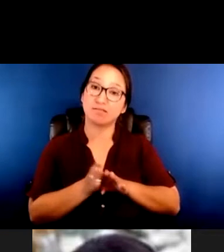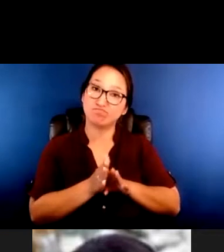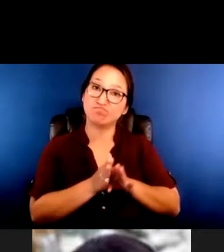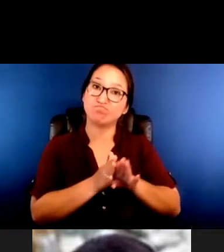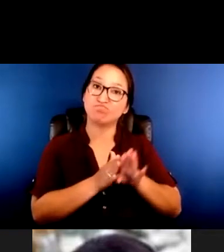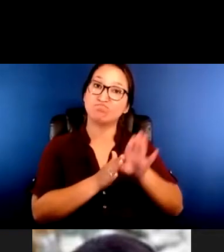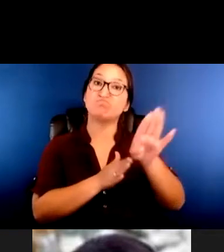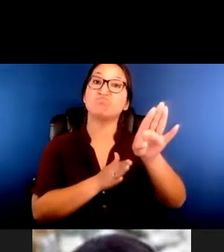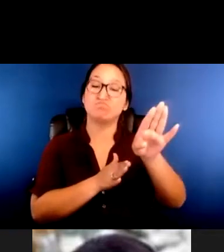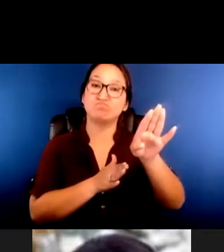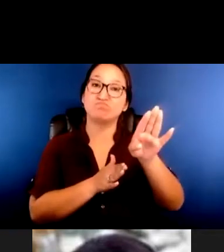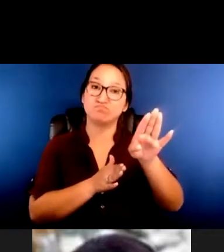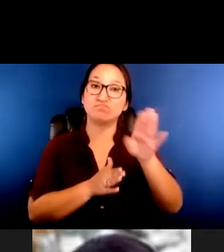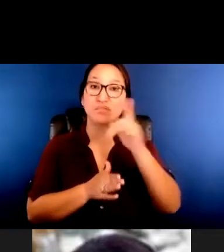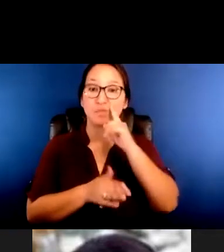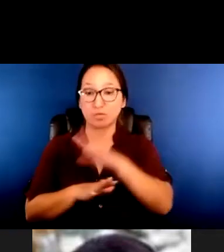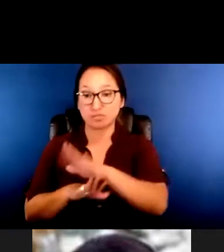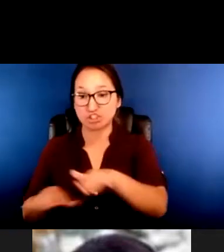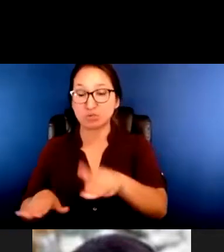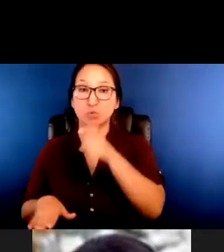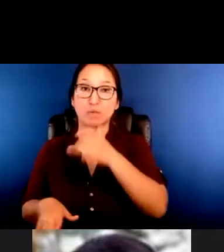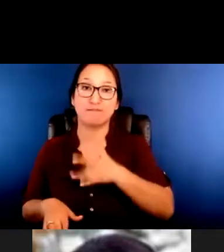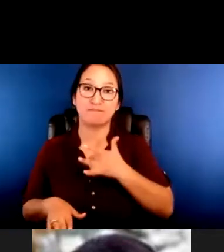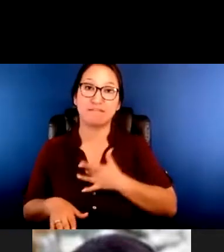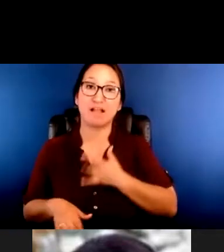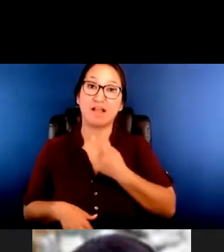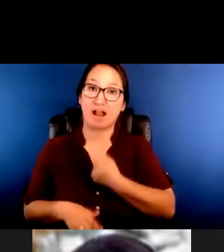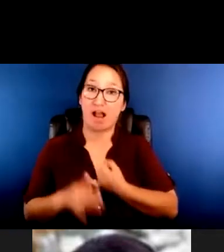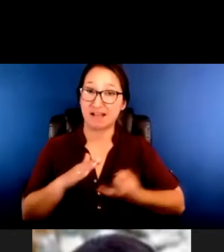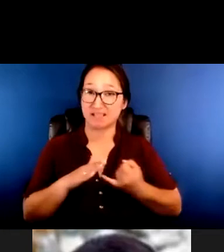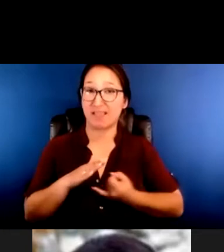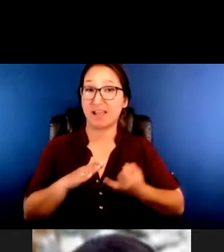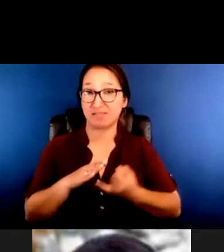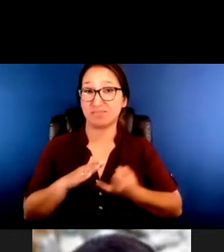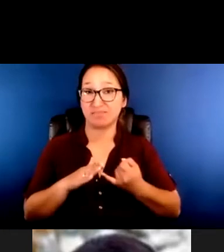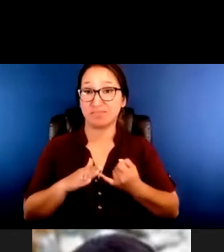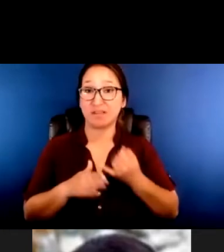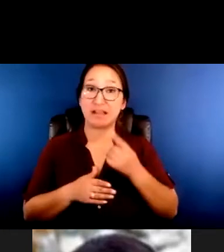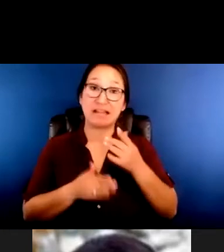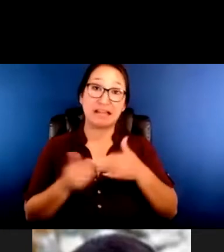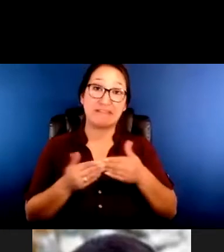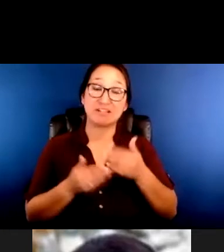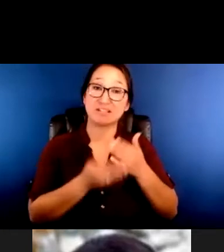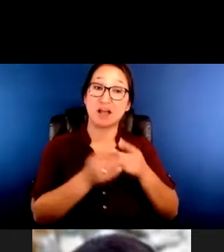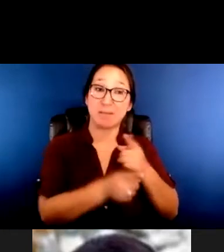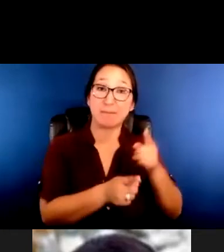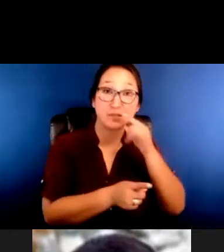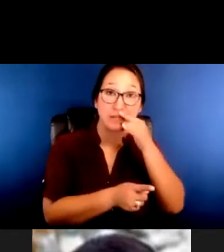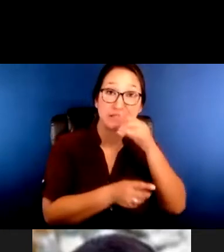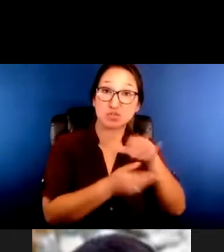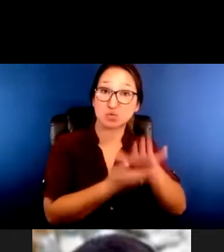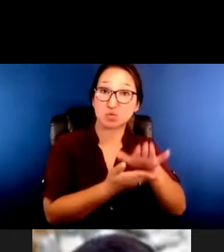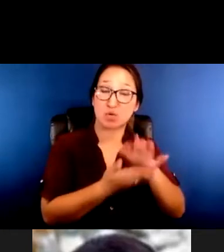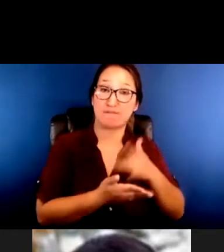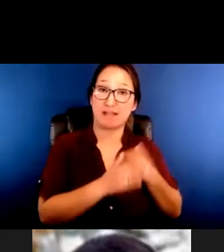outcries for children who are feeling isolated. And some of them are at school and feeling isolated. Isolation doesn't necessarily mean you're isolated